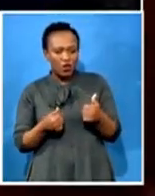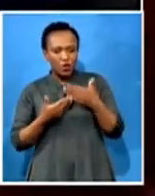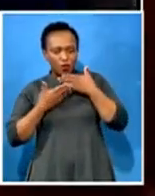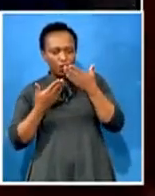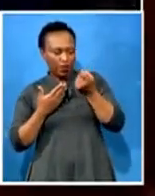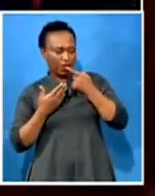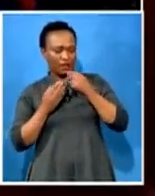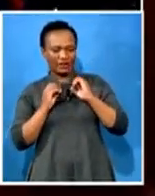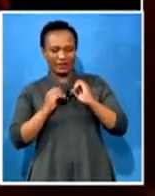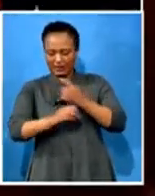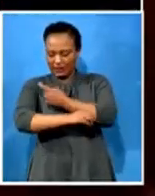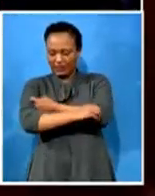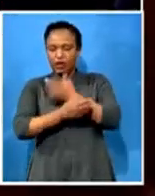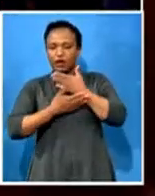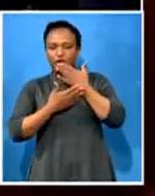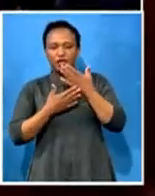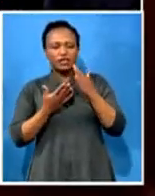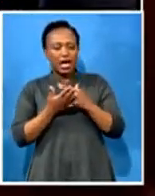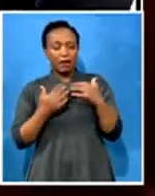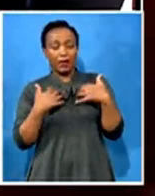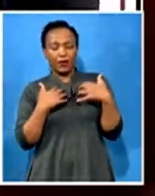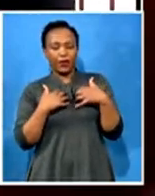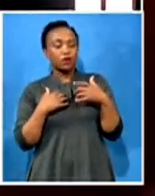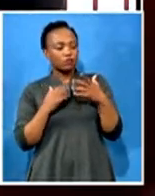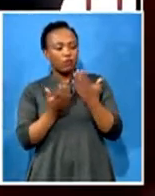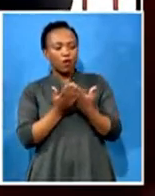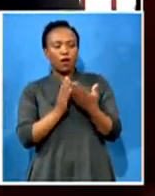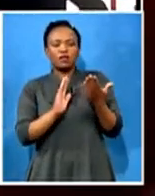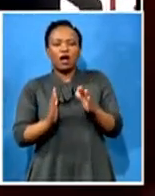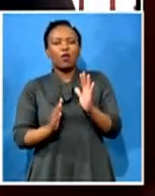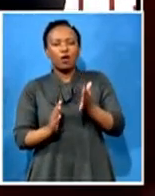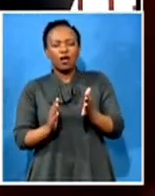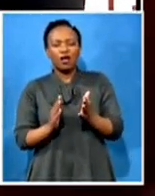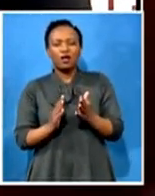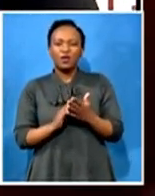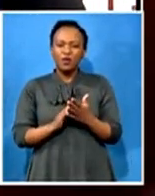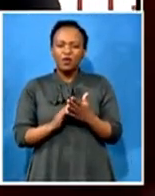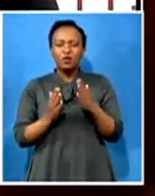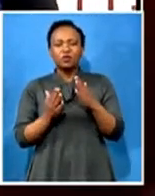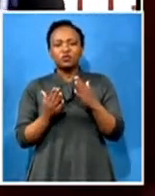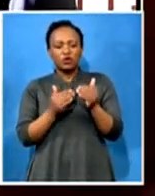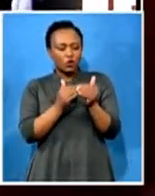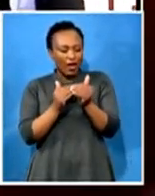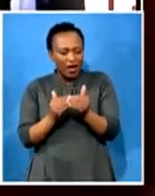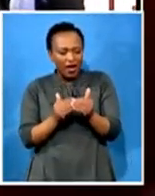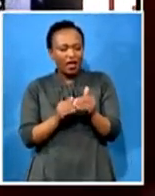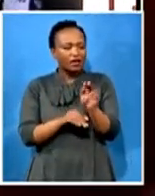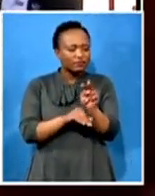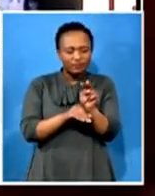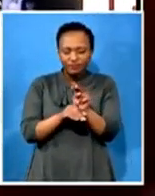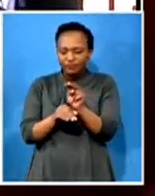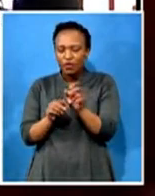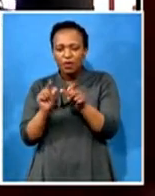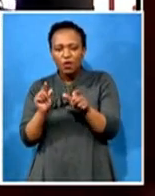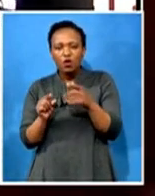die, more people who are dying. Nurses are used to care for people who are in the latter stages of their life, but more